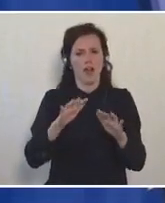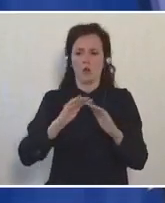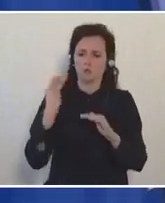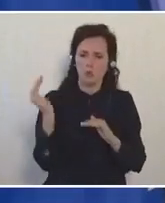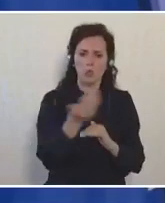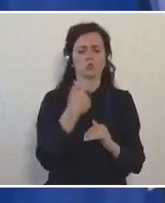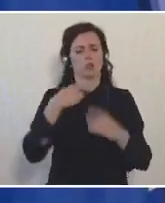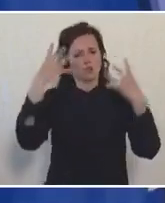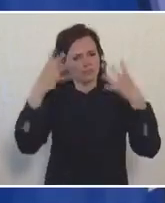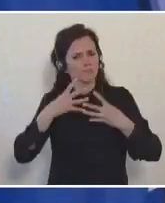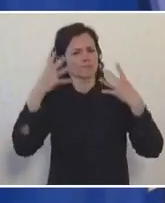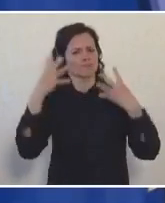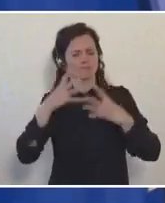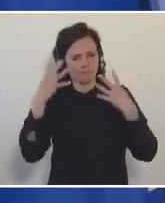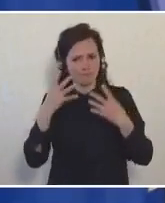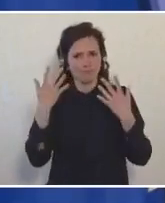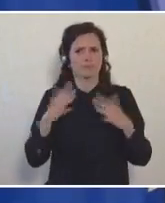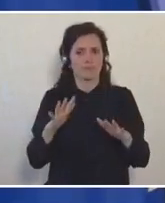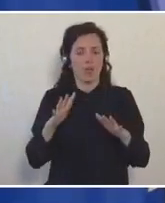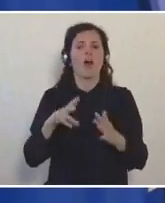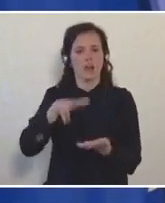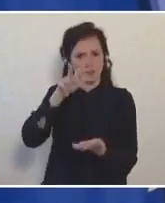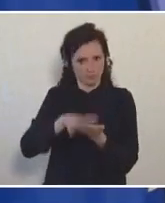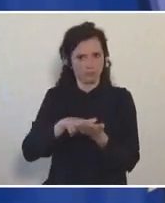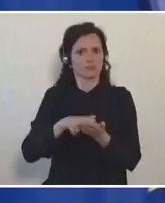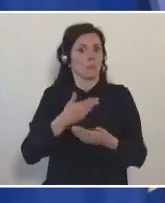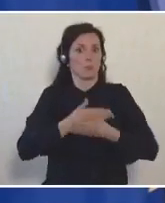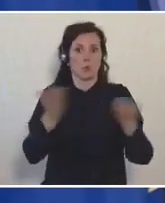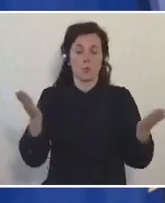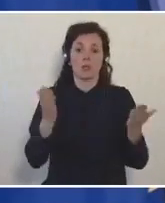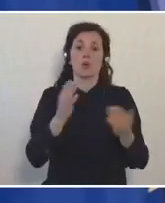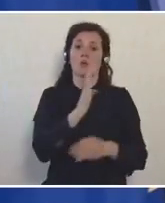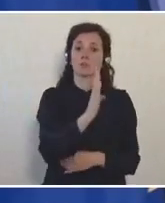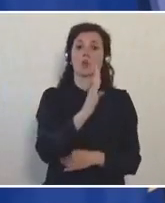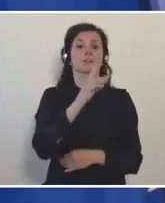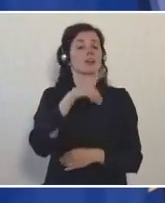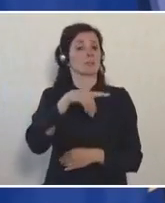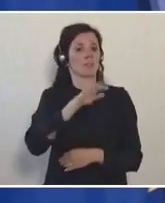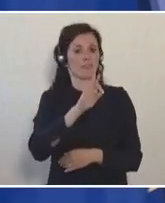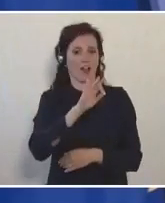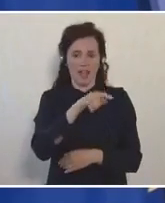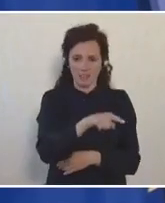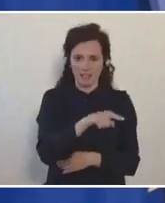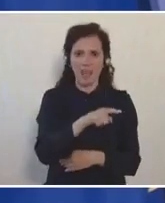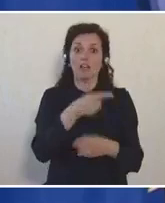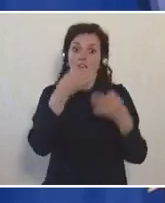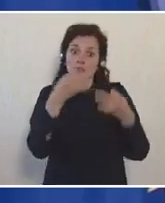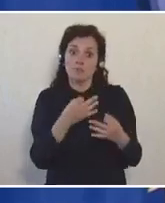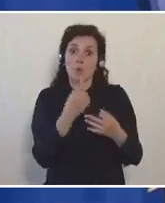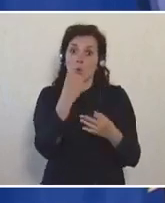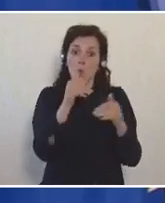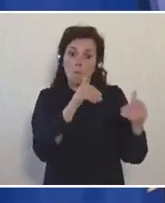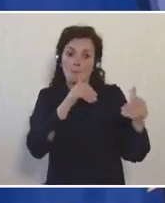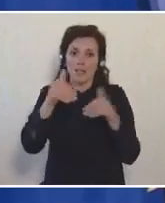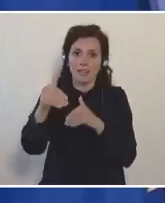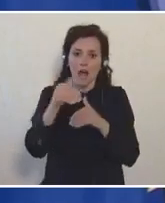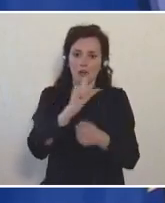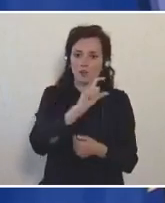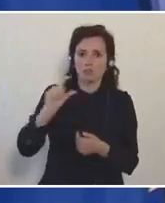that they committed to deliver 1 billion doses this year